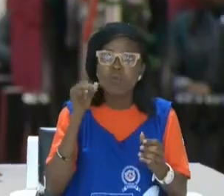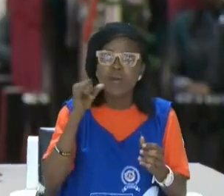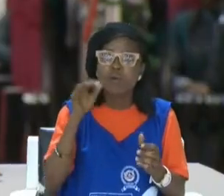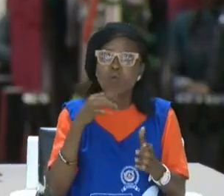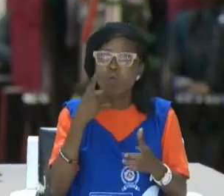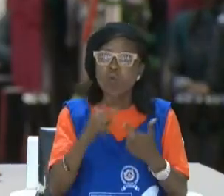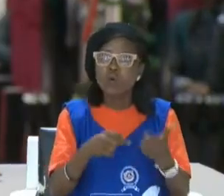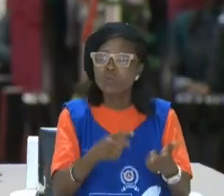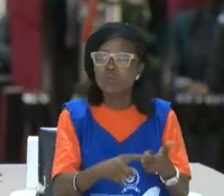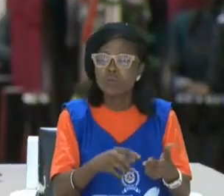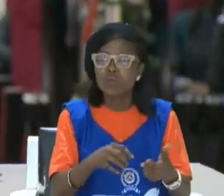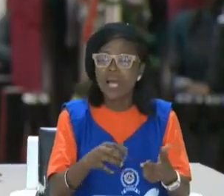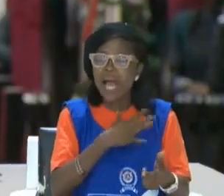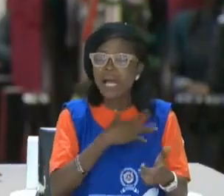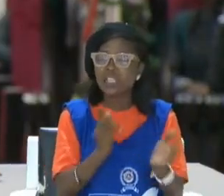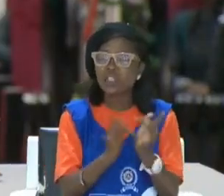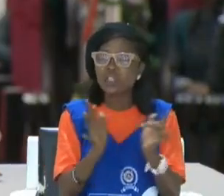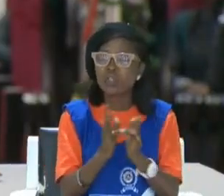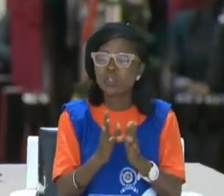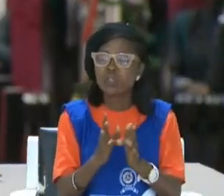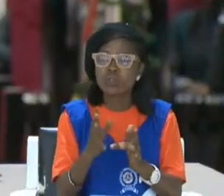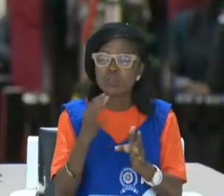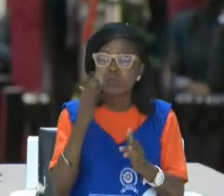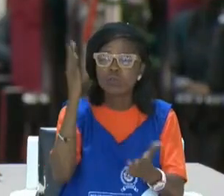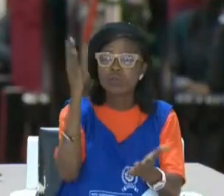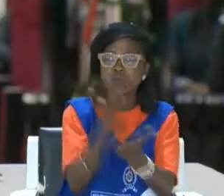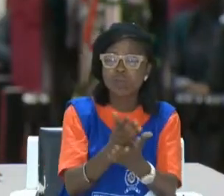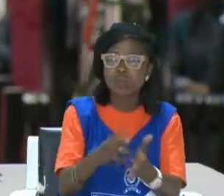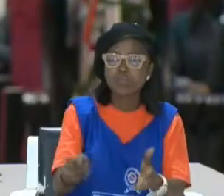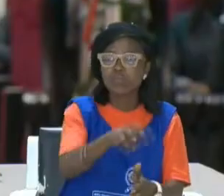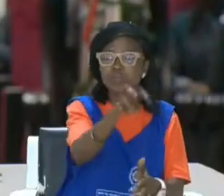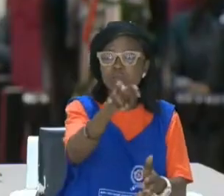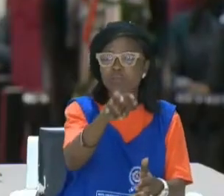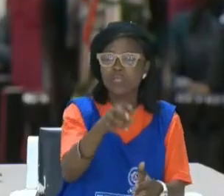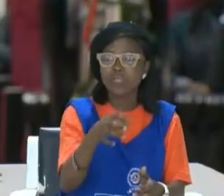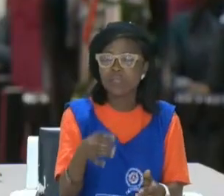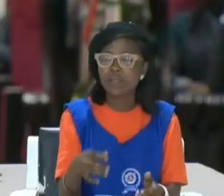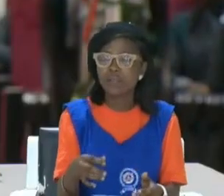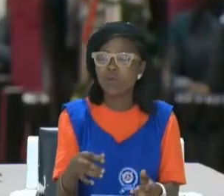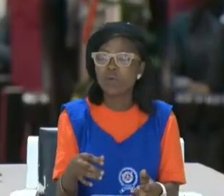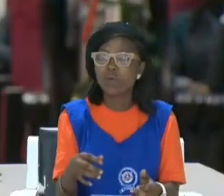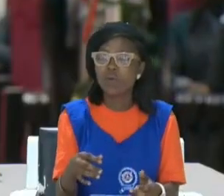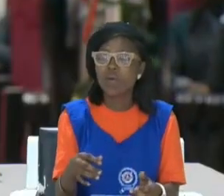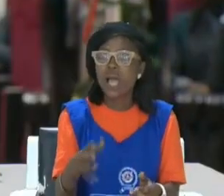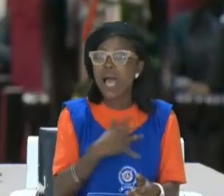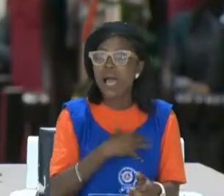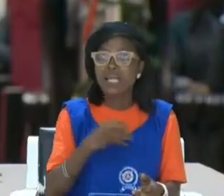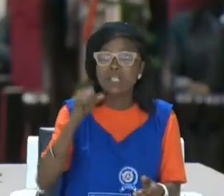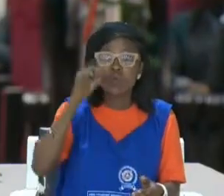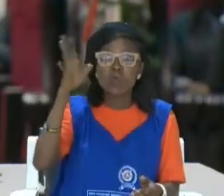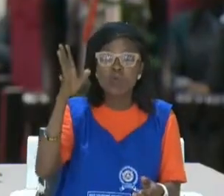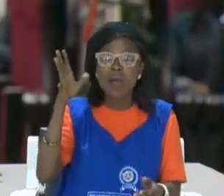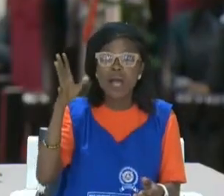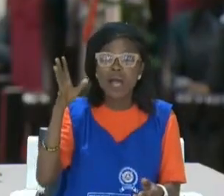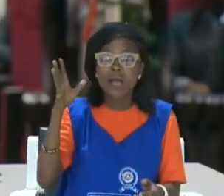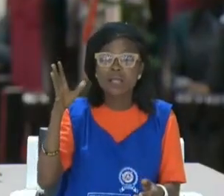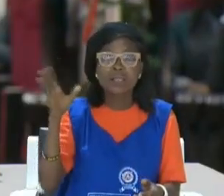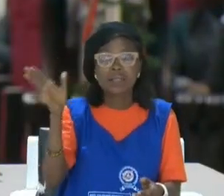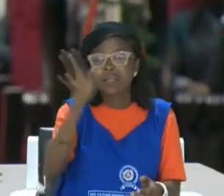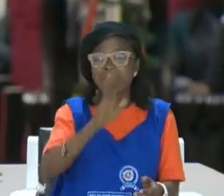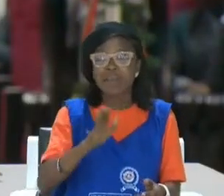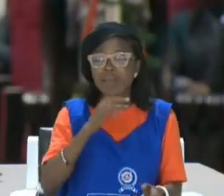And Jesus Christ stopped the journey to the graveyard, and the woman never wept again.